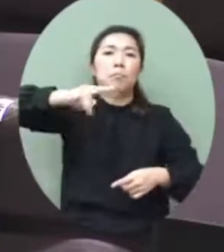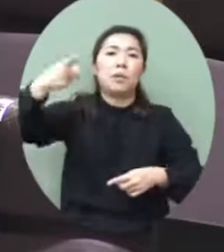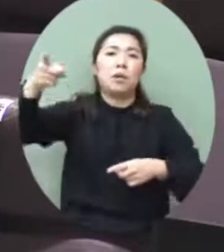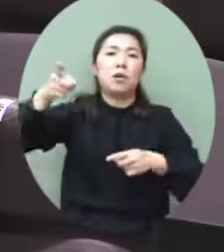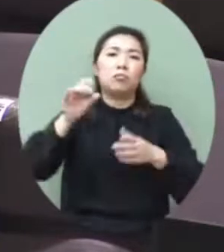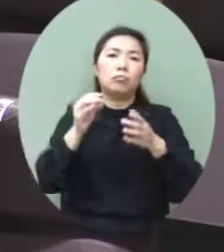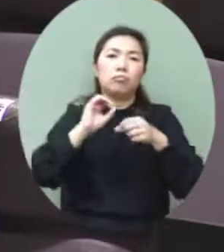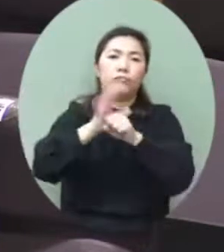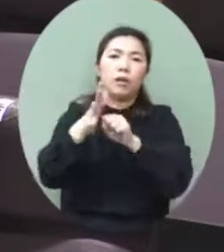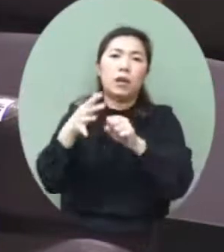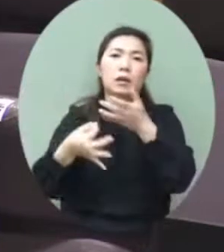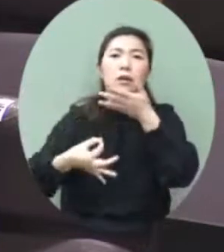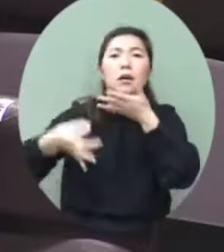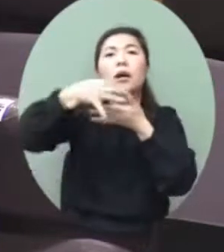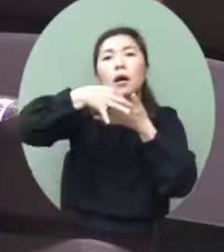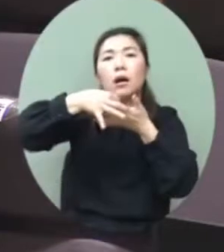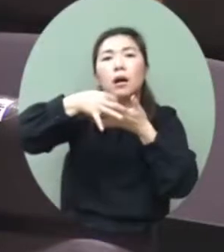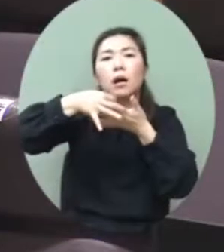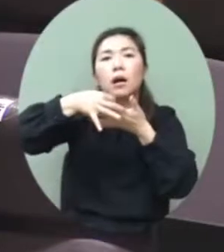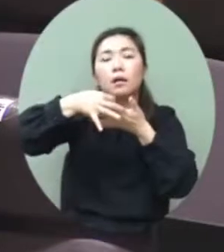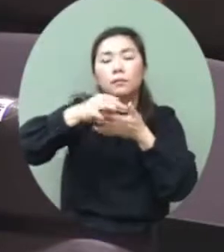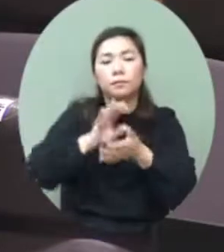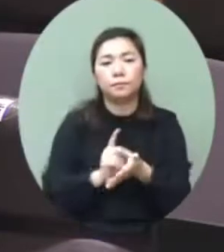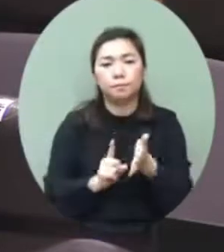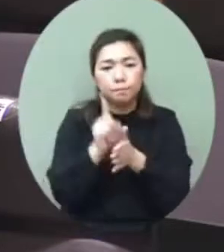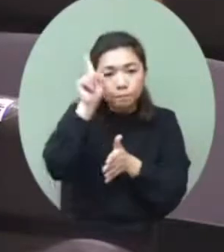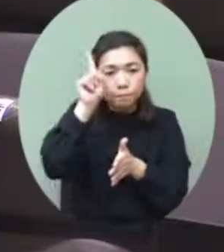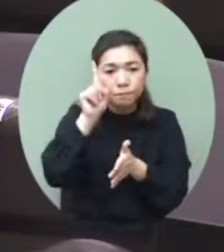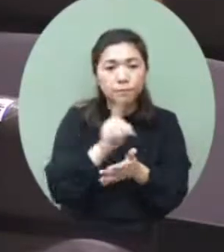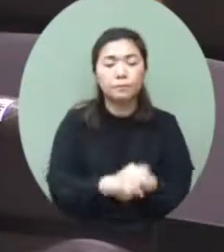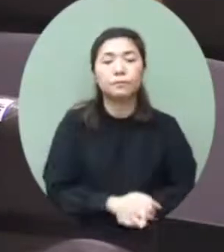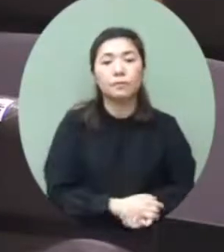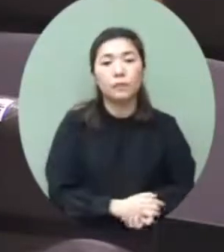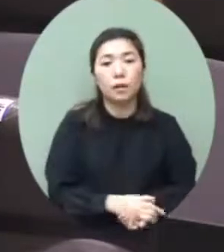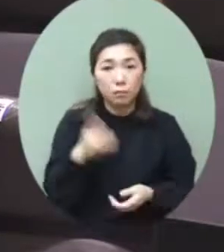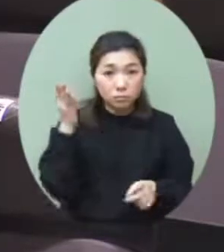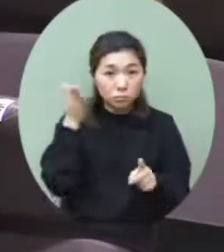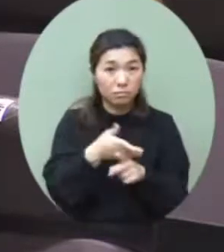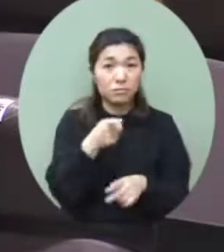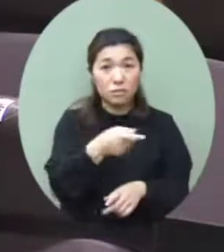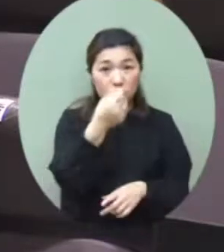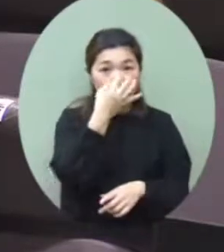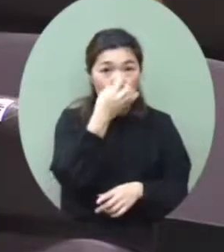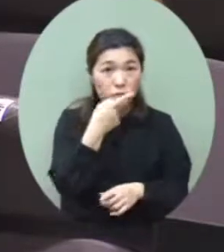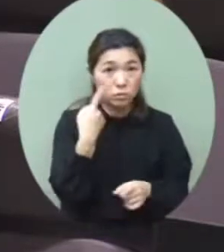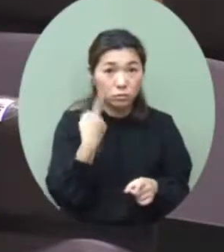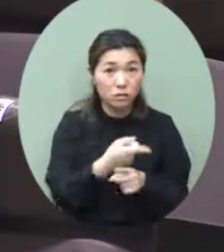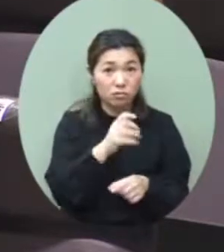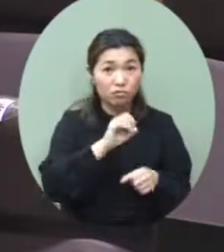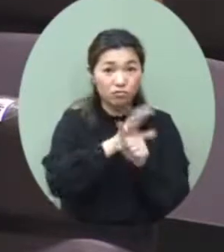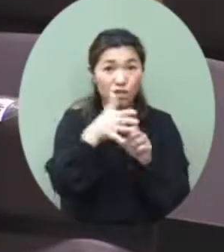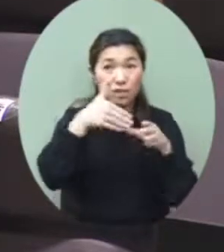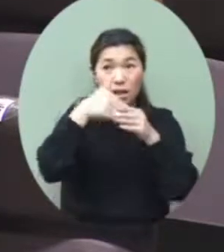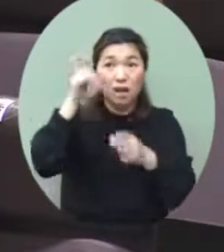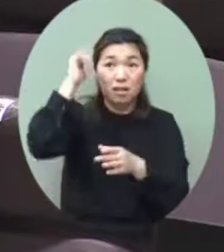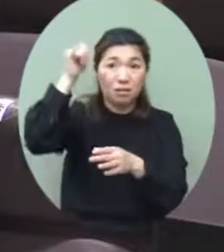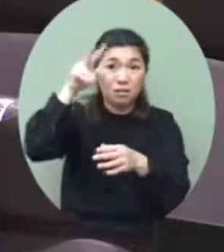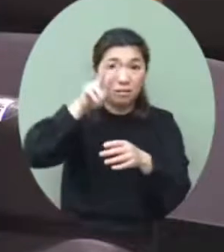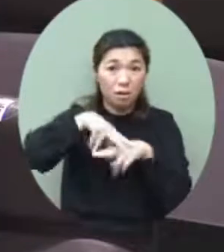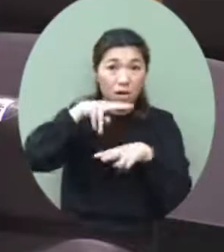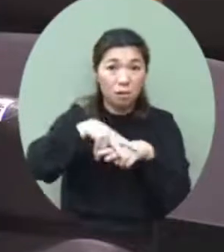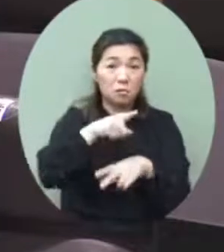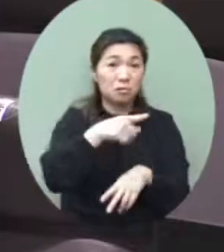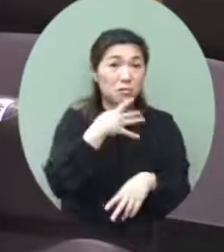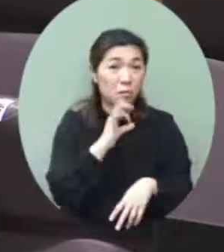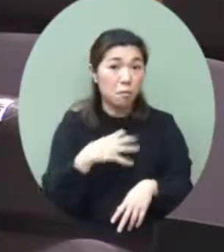people from Hong Kong would be seeding outbreaks to the mainland, and whether you anticipate that the further restriction for